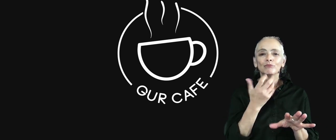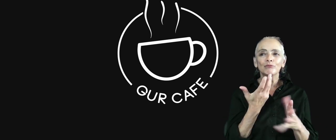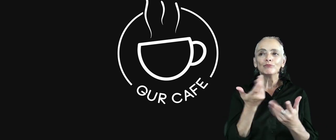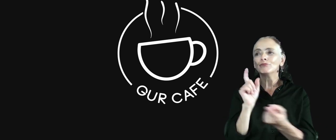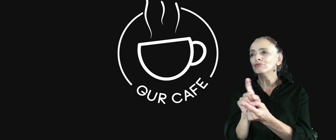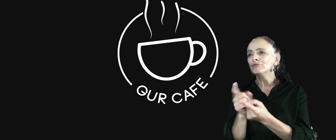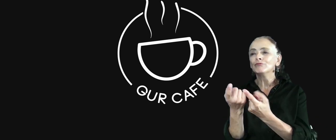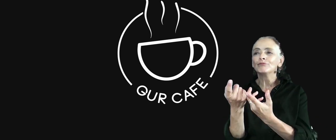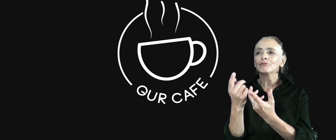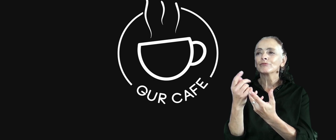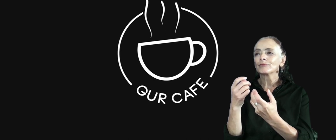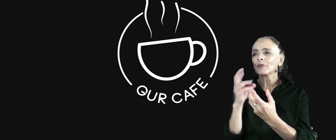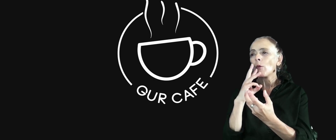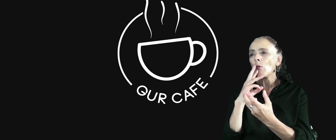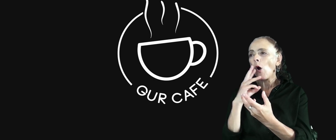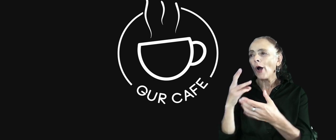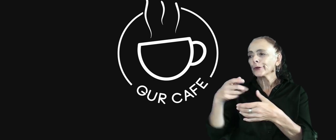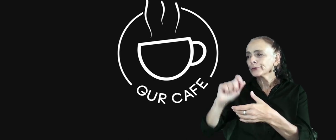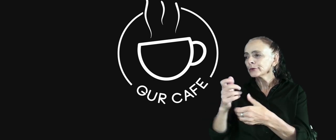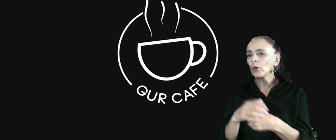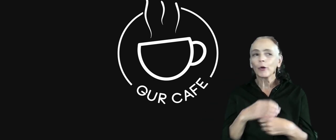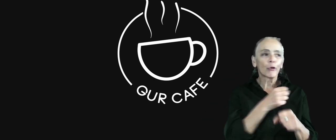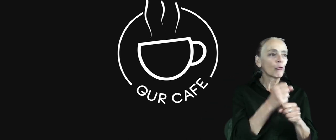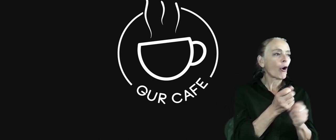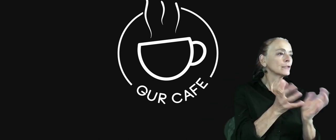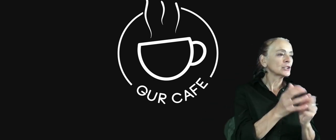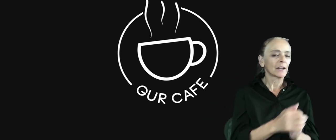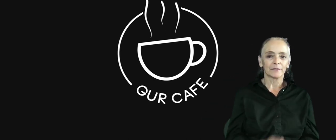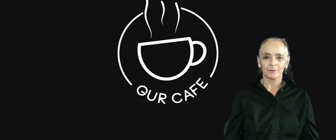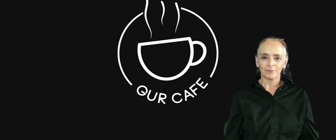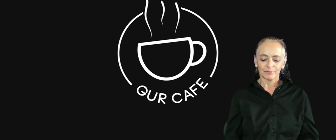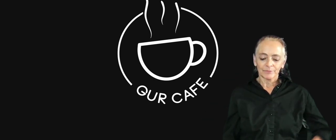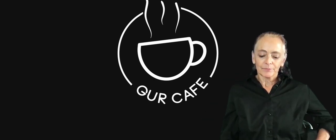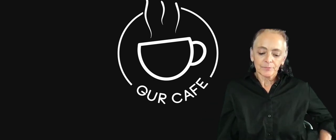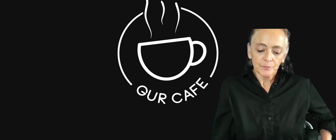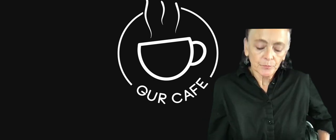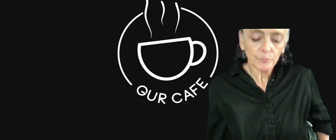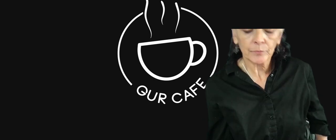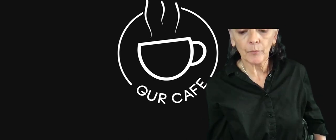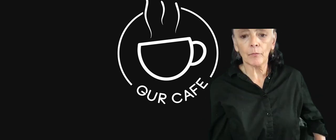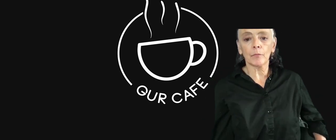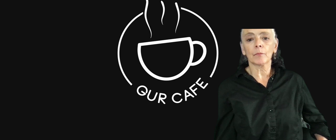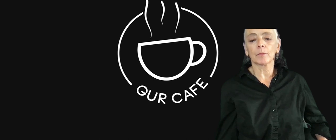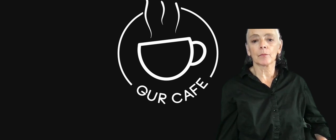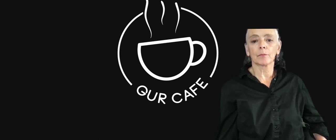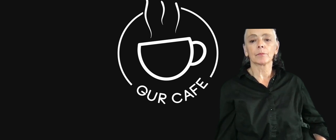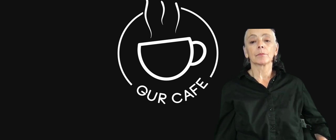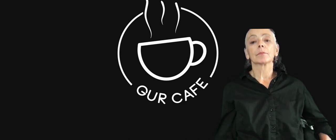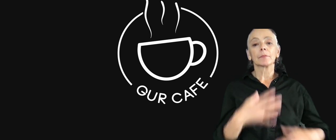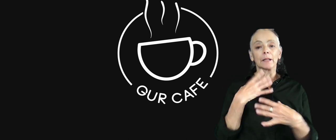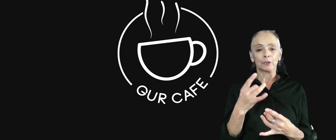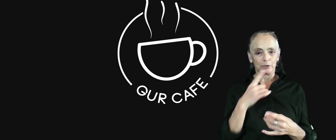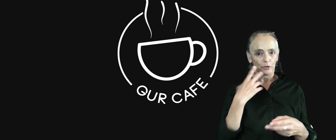cooler or coffee chats. Yeah, that's interesting that you are mentioning the PlayStation, because we were talking earlier about the PlayStation and how